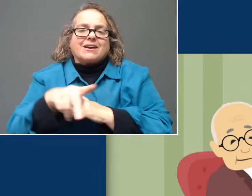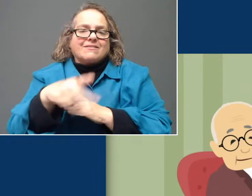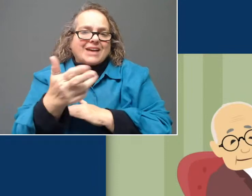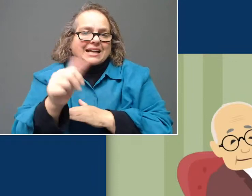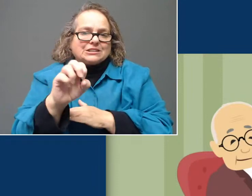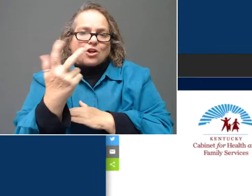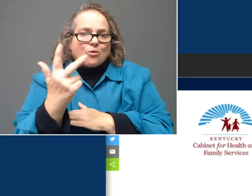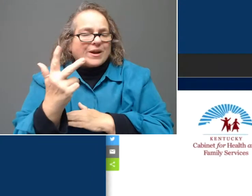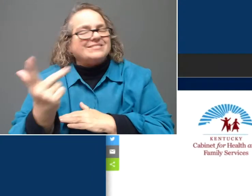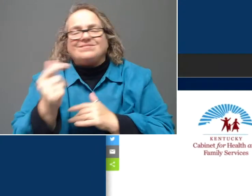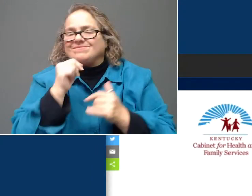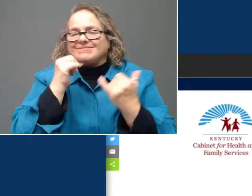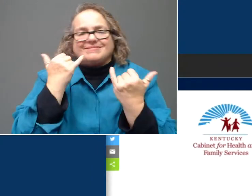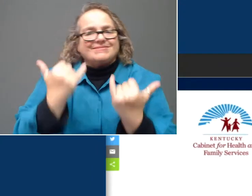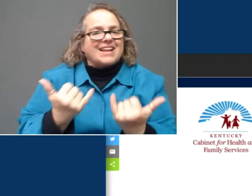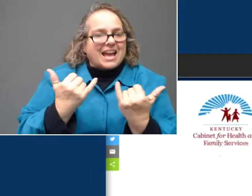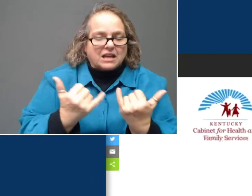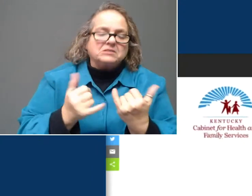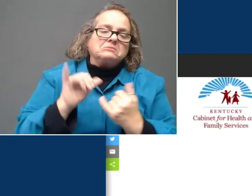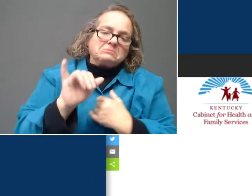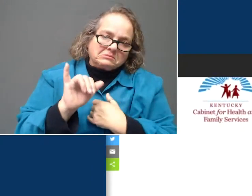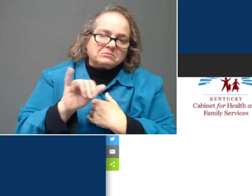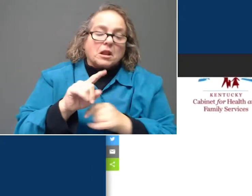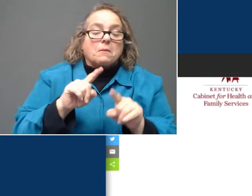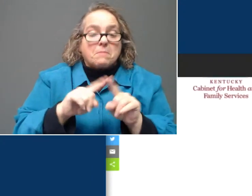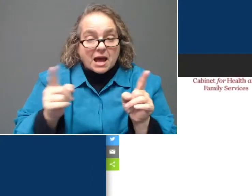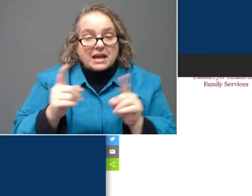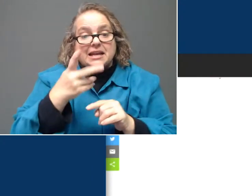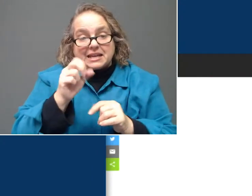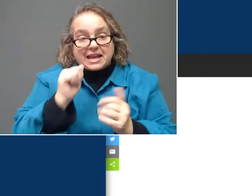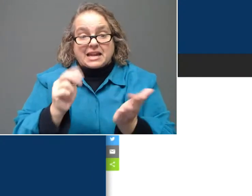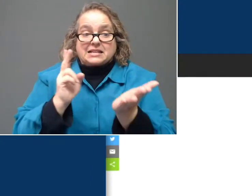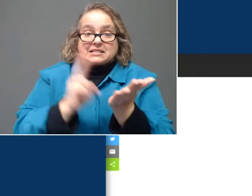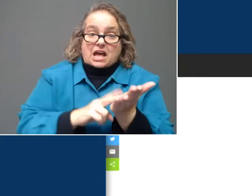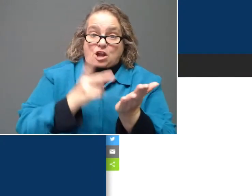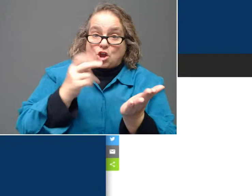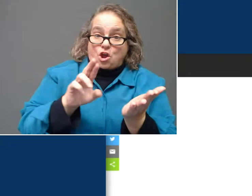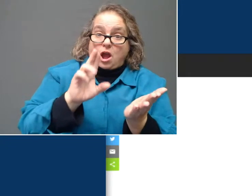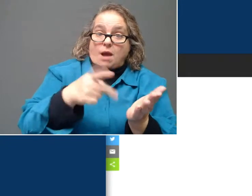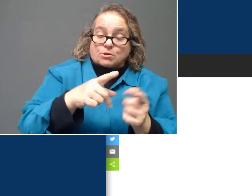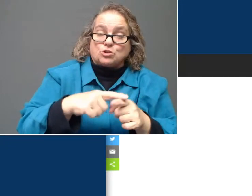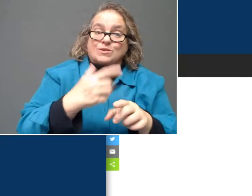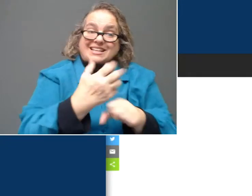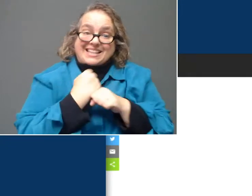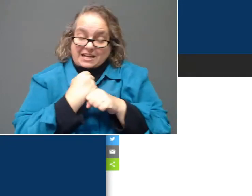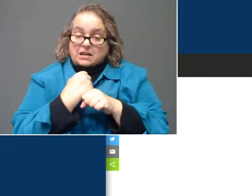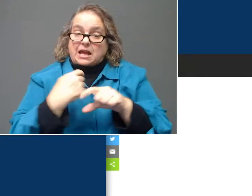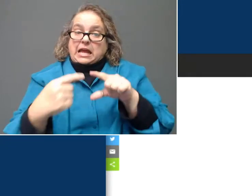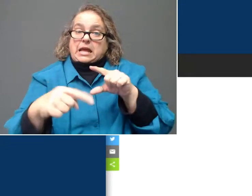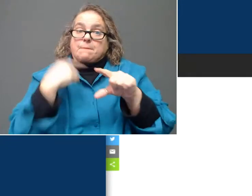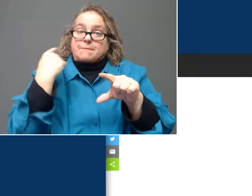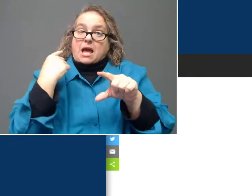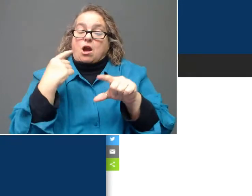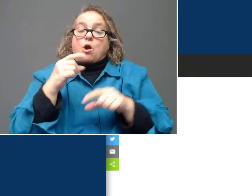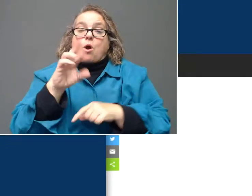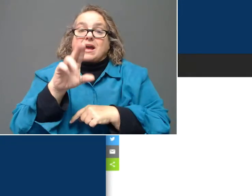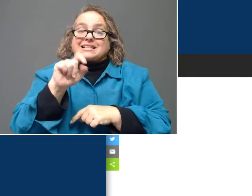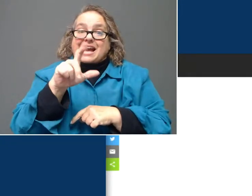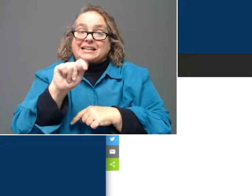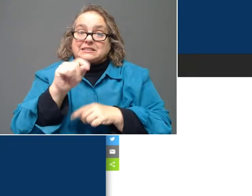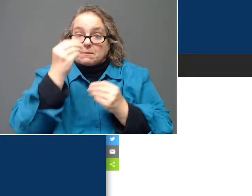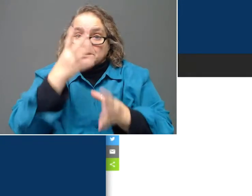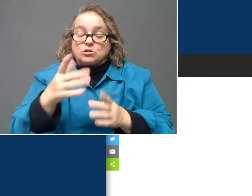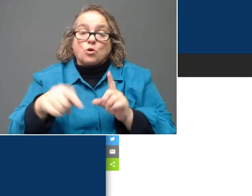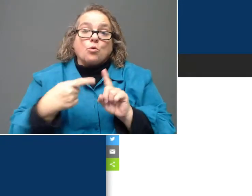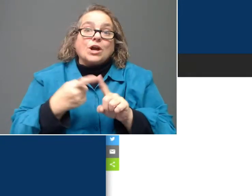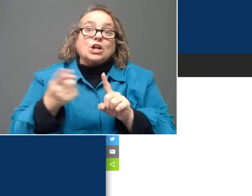vaccine. In the meantime, John can sign Sarah up to receive an automatic email or text message notification when her eligibility